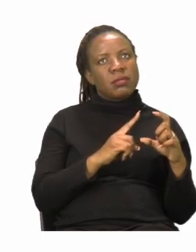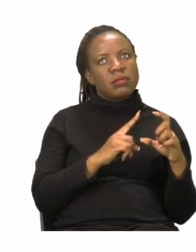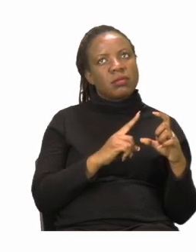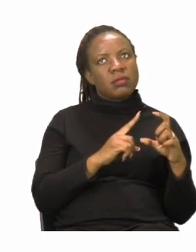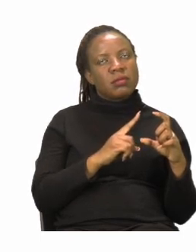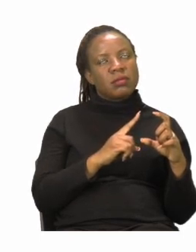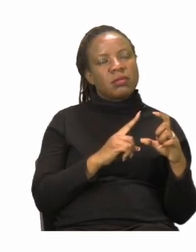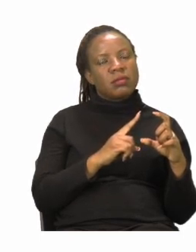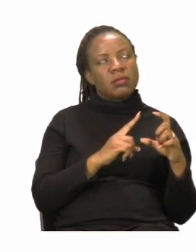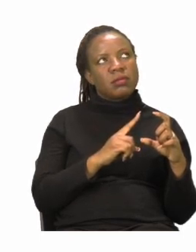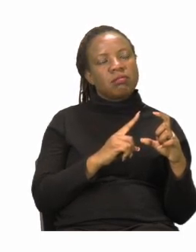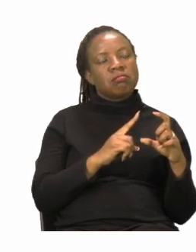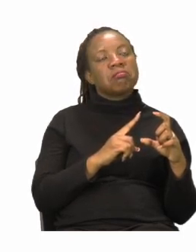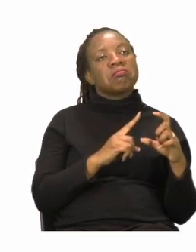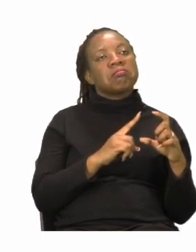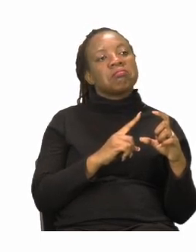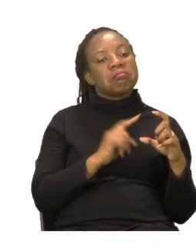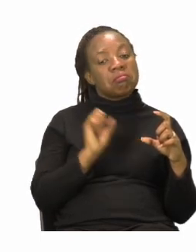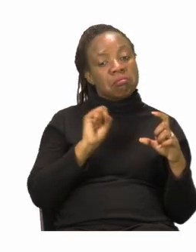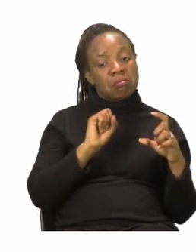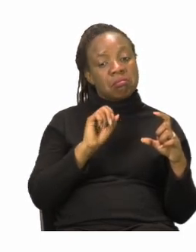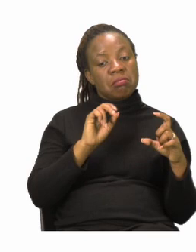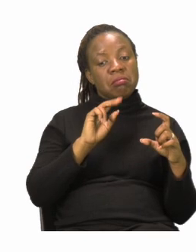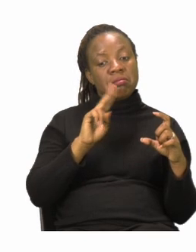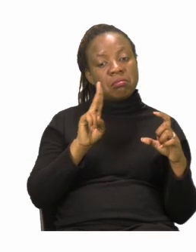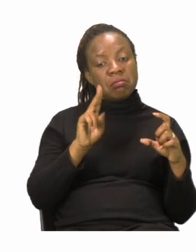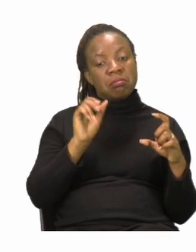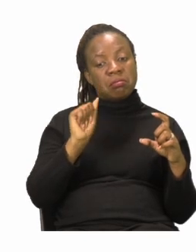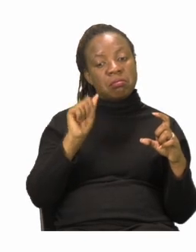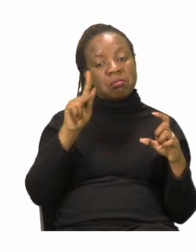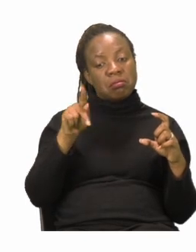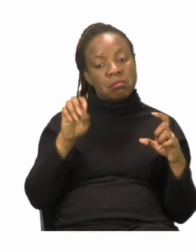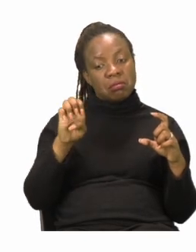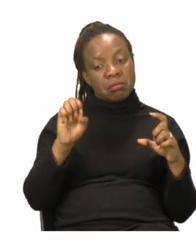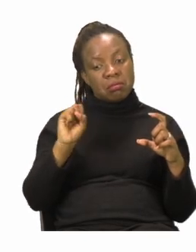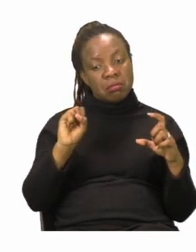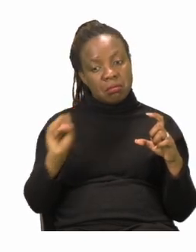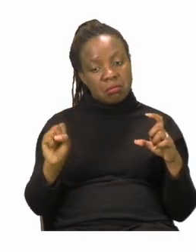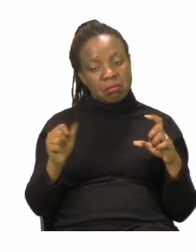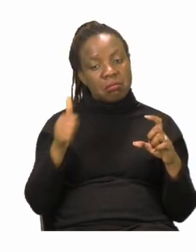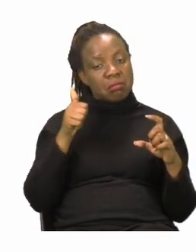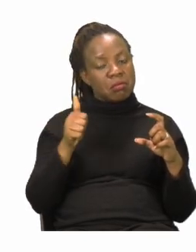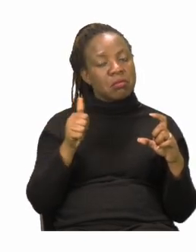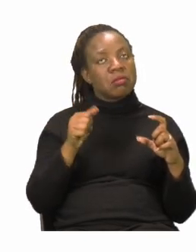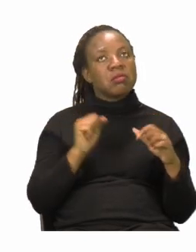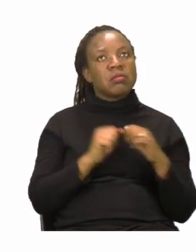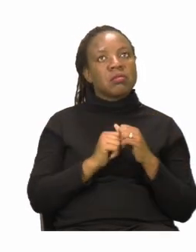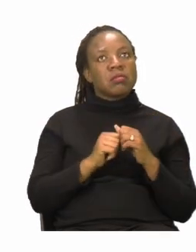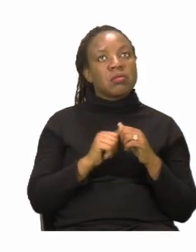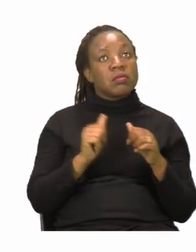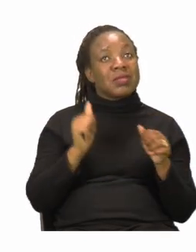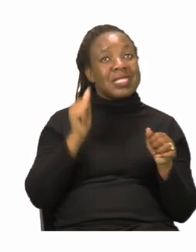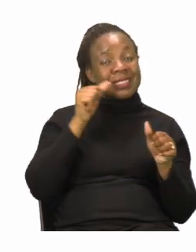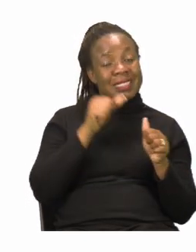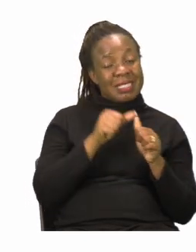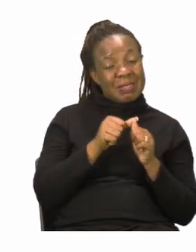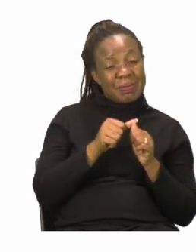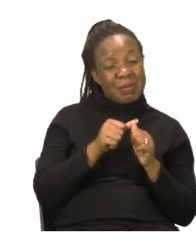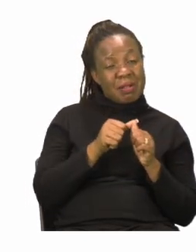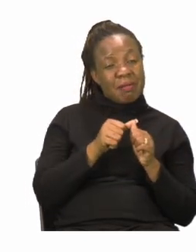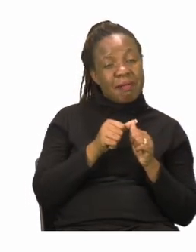If you said shapes, then well done. Now, when we talk about